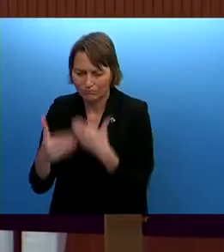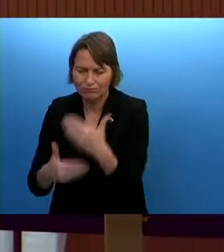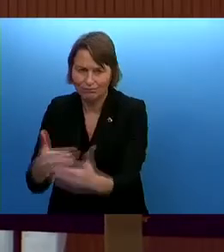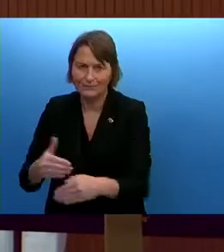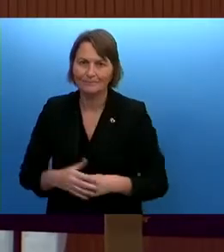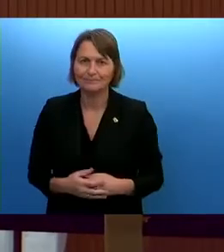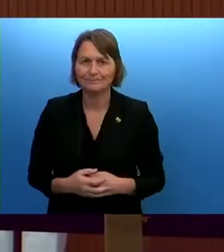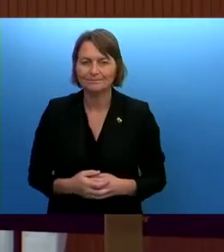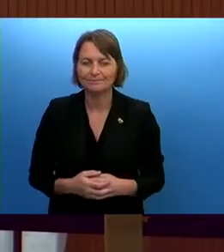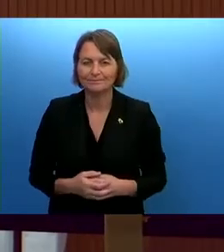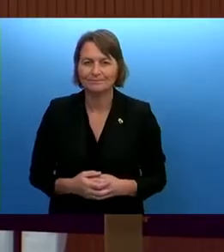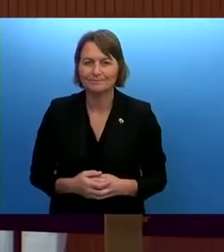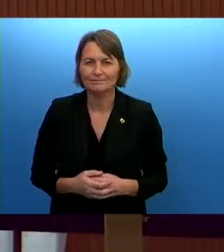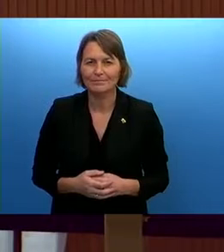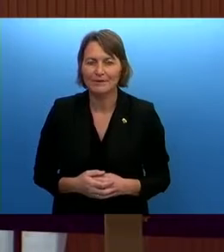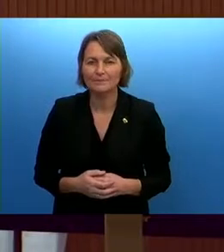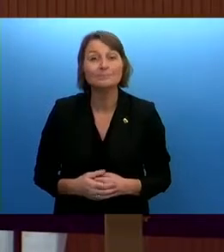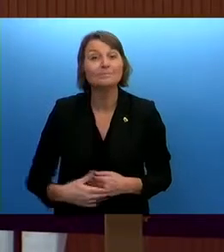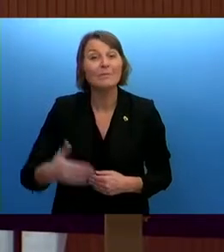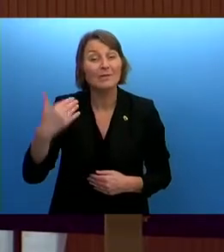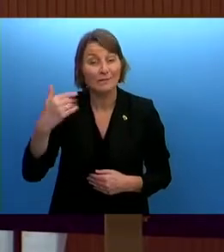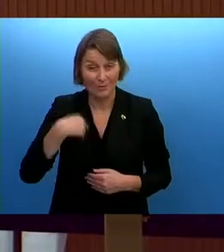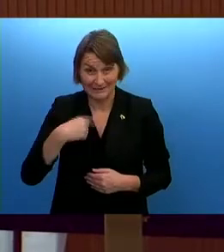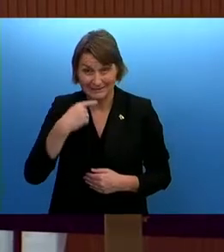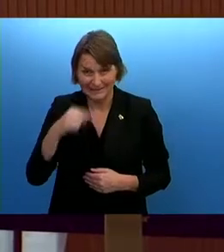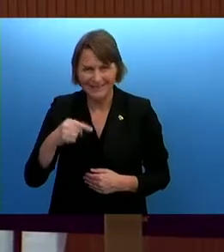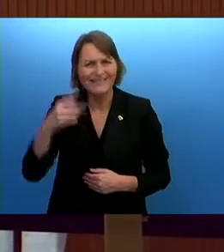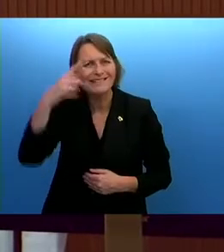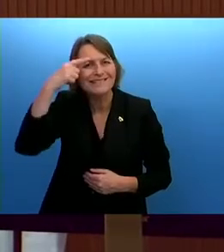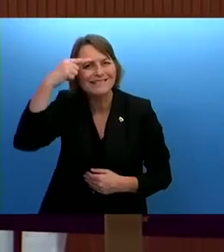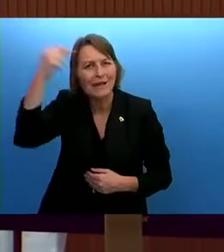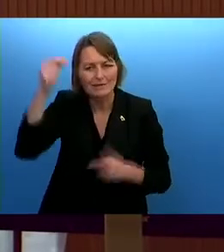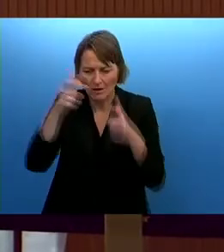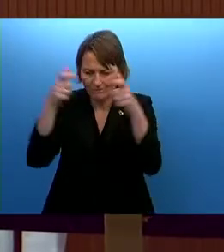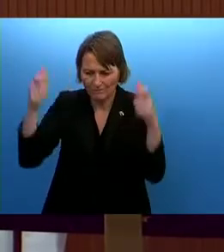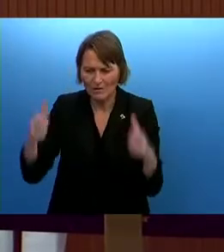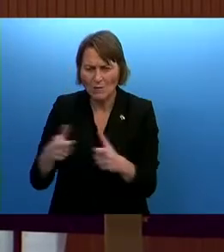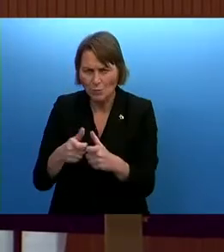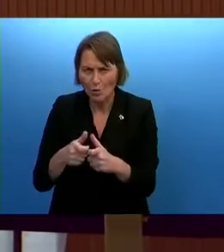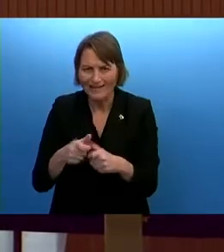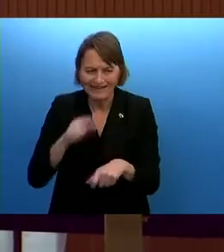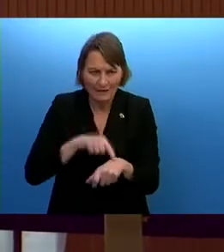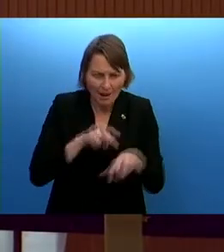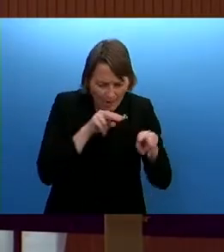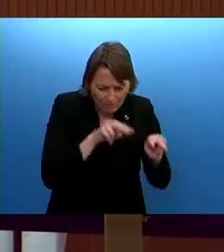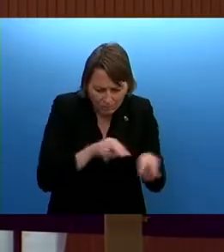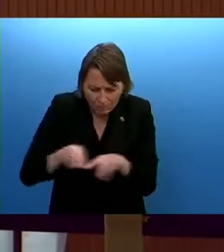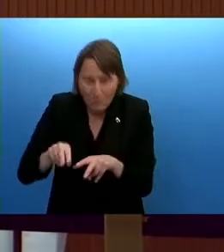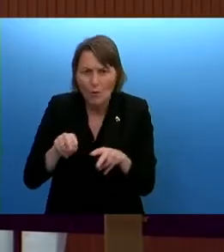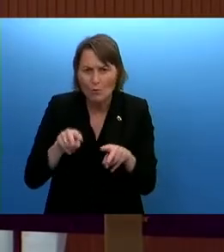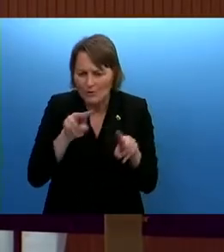in my intervention on this midterm review of the Sendai Framework. So the Sendai Framework is a 15-year